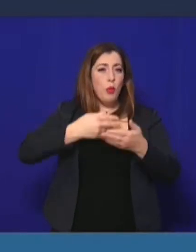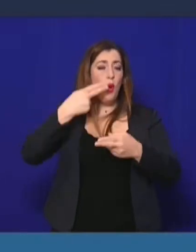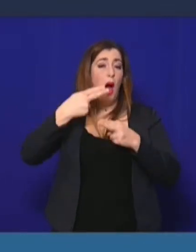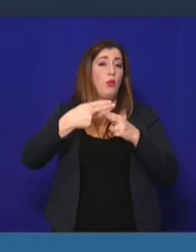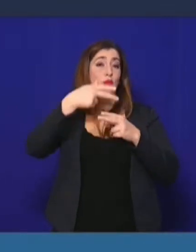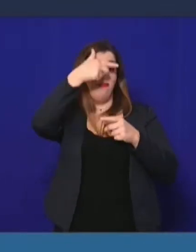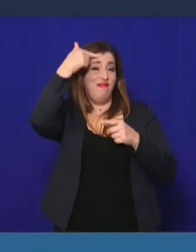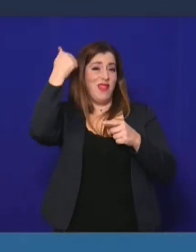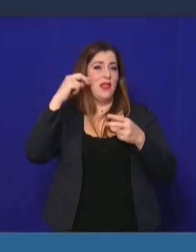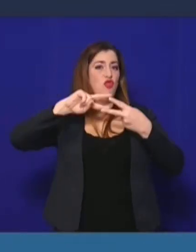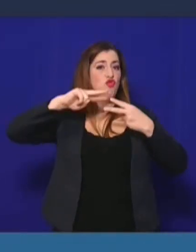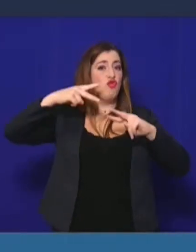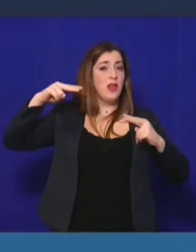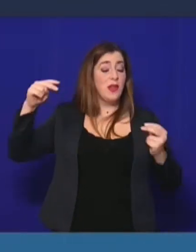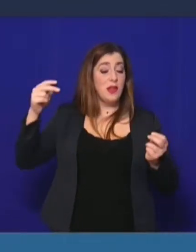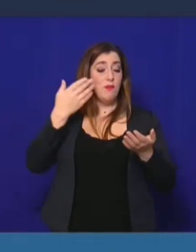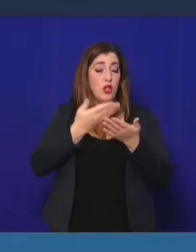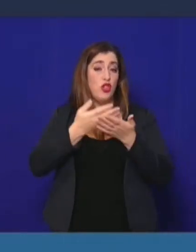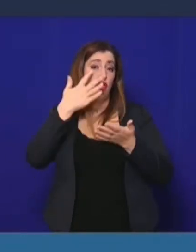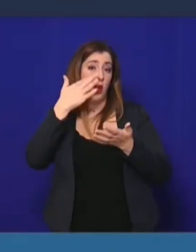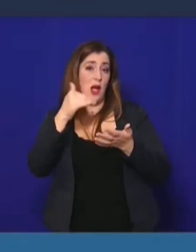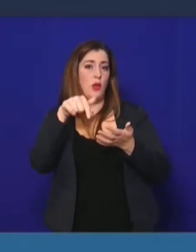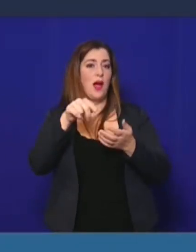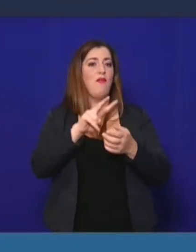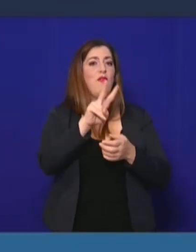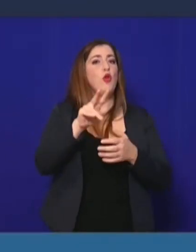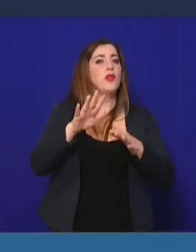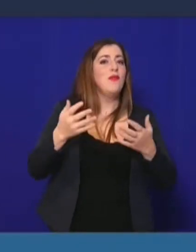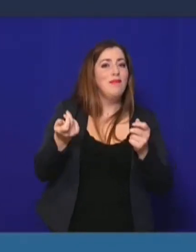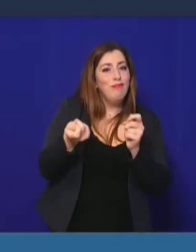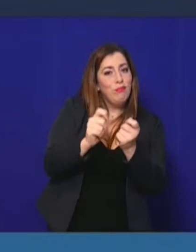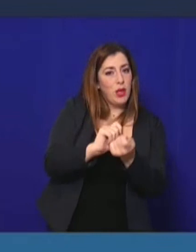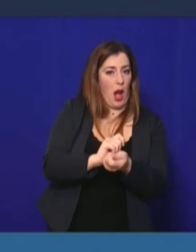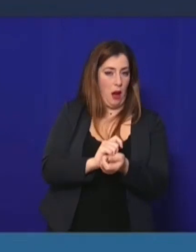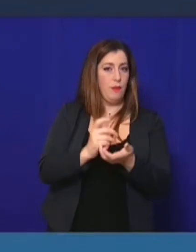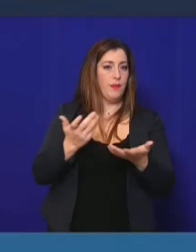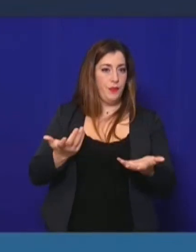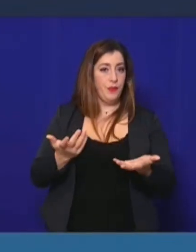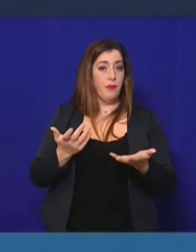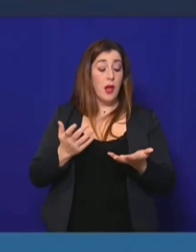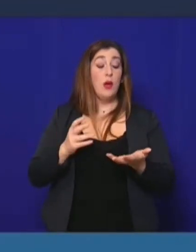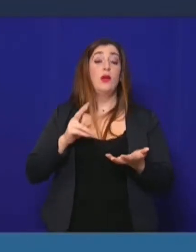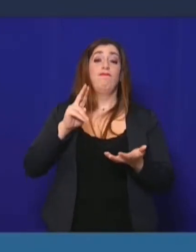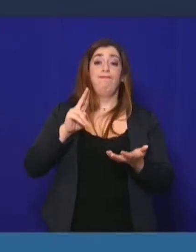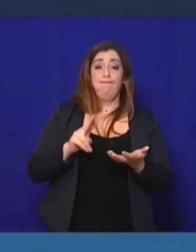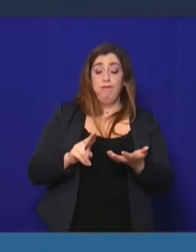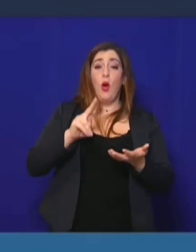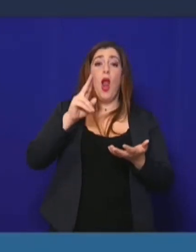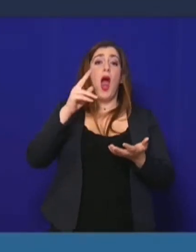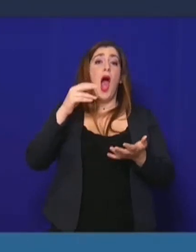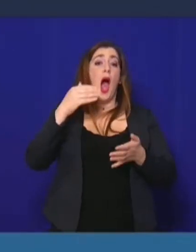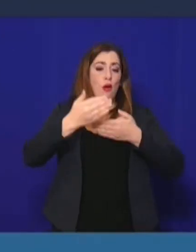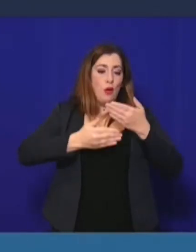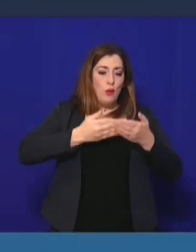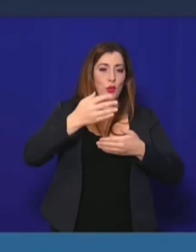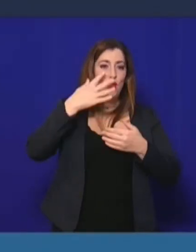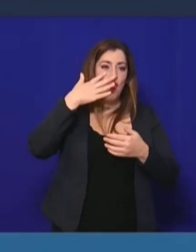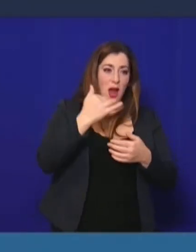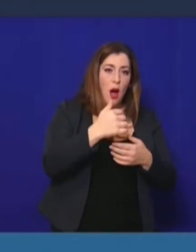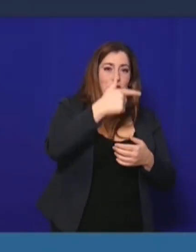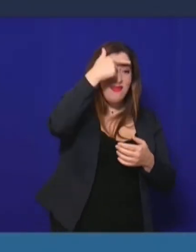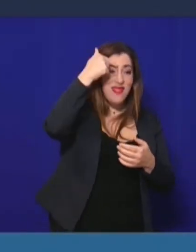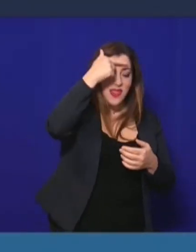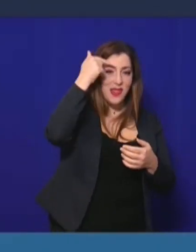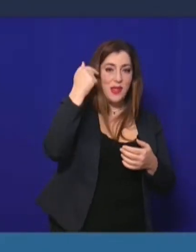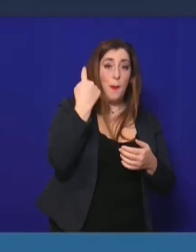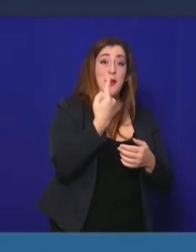li aħna nbqgħu għaddejjin bil-contact tracing tagħna ħalli aħna l-każijiet kollha li propju nsibu pożittivi nkun nistgħu naqbdu wkoll dak